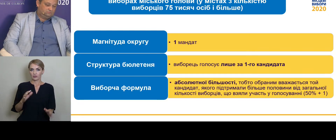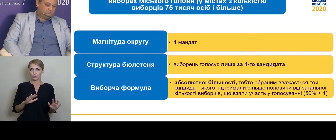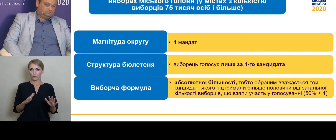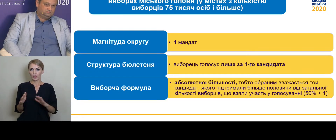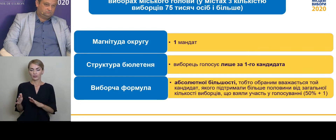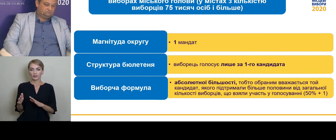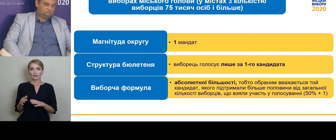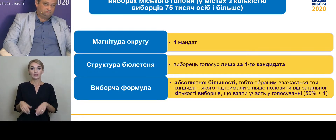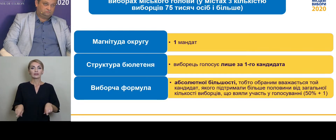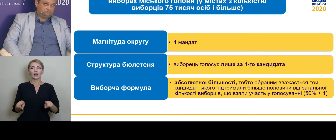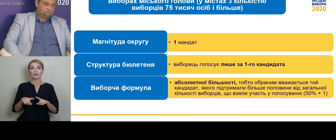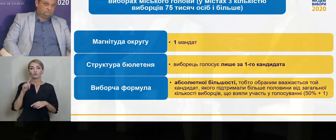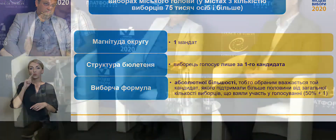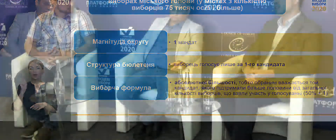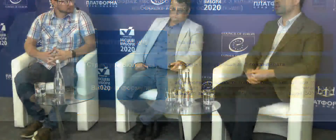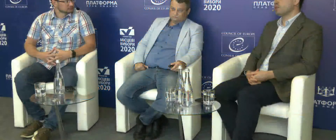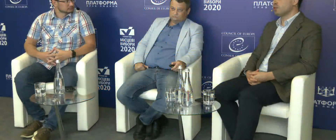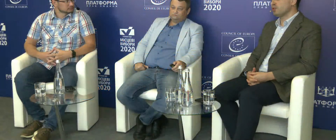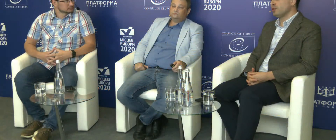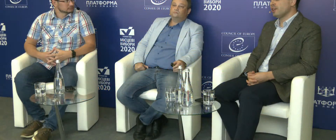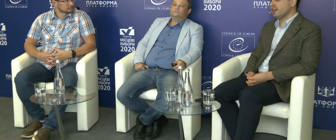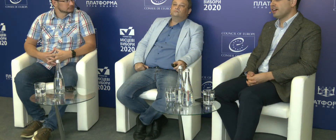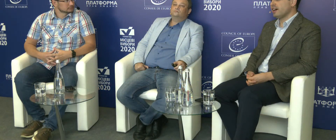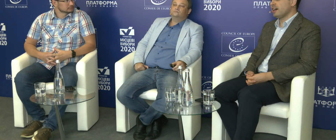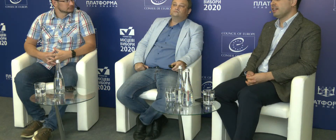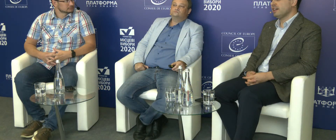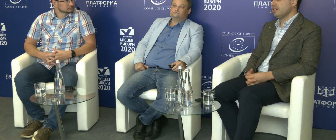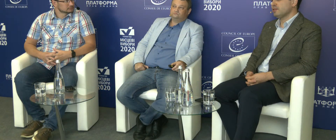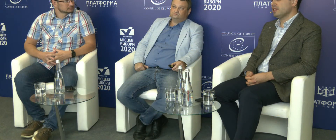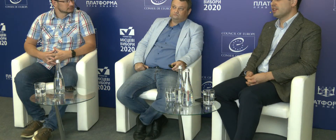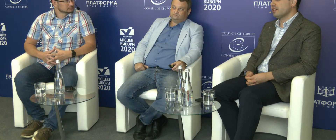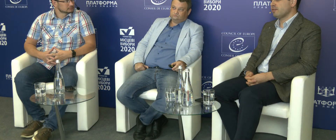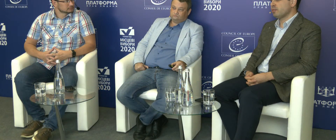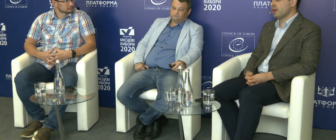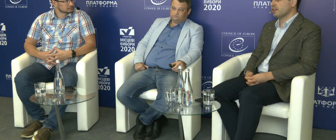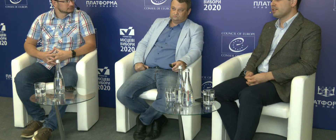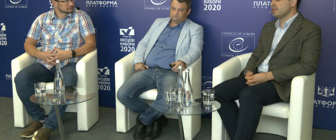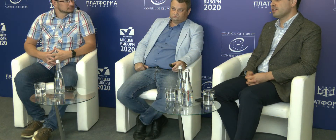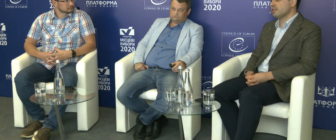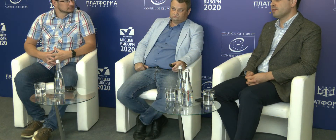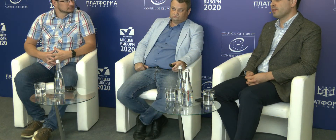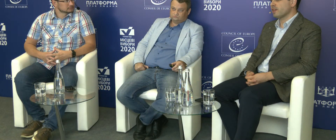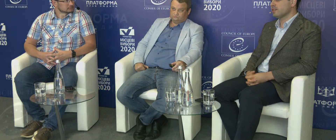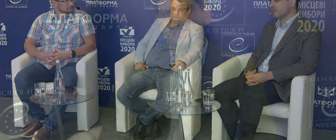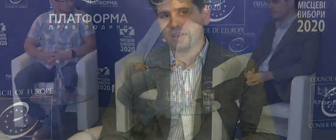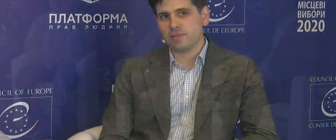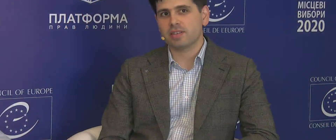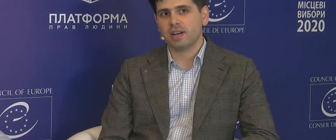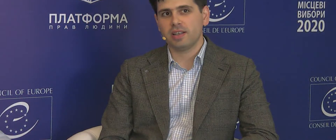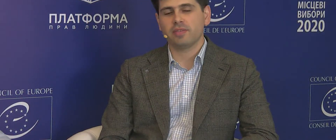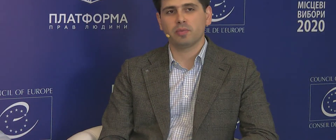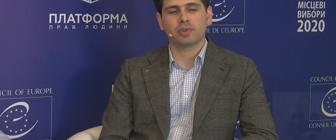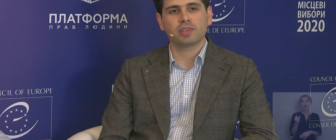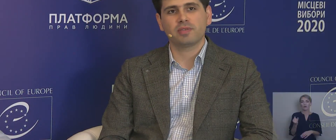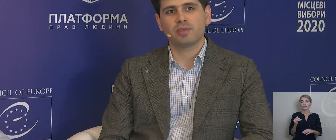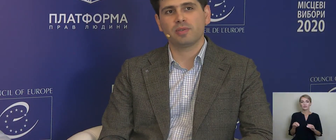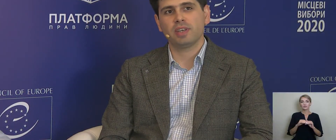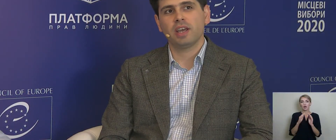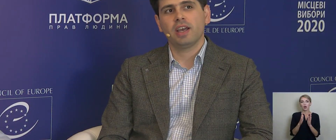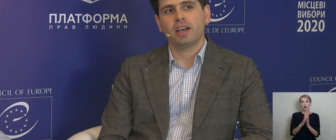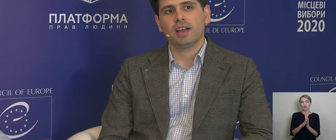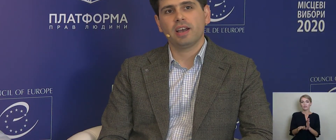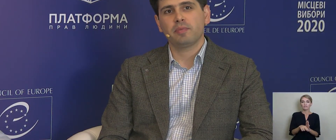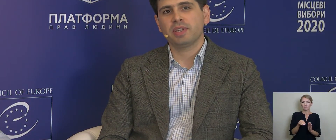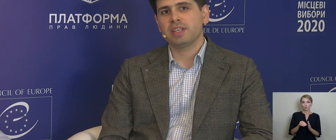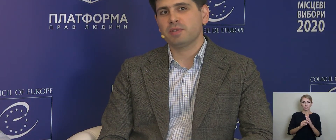very interesting thing here, we didn't have these examples in Ukraine, but when you look at